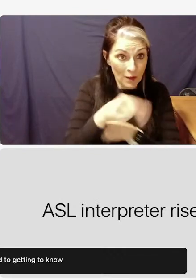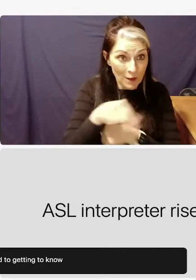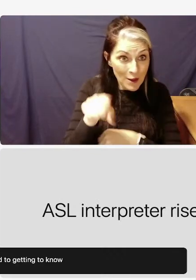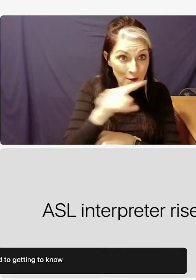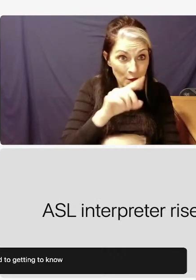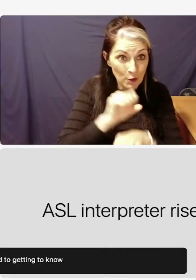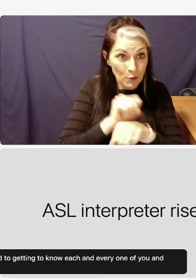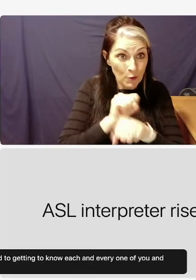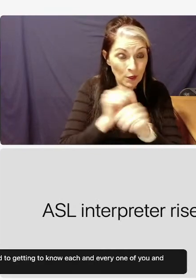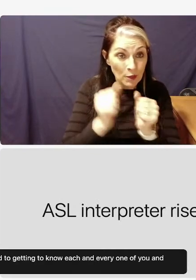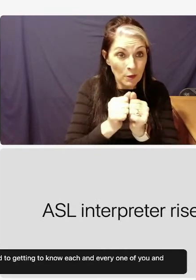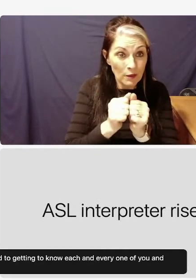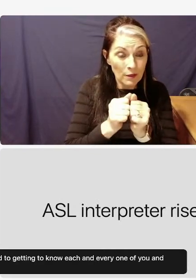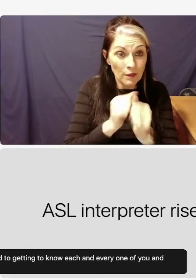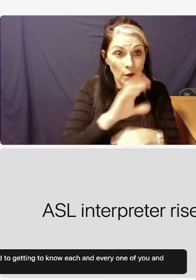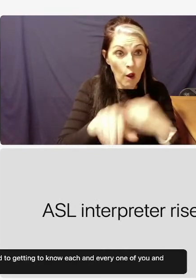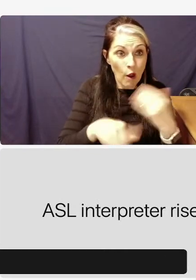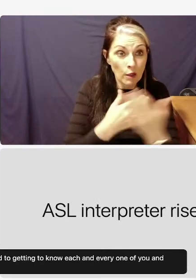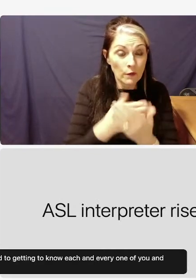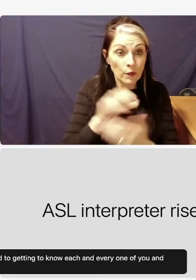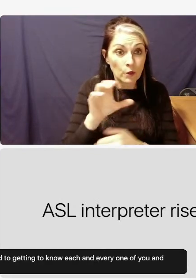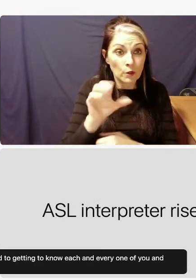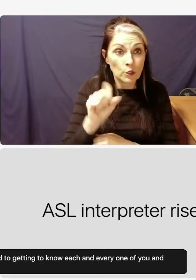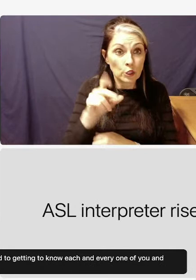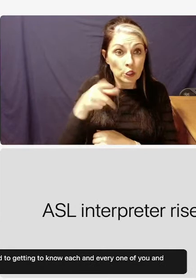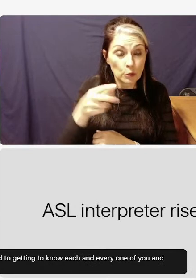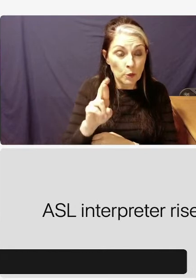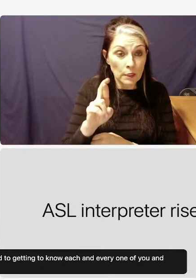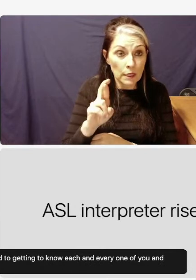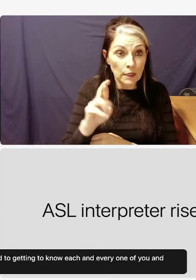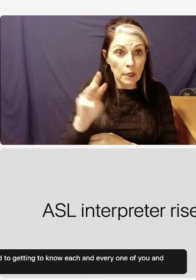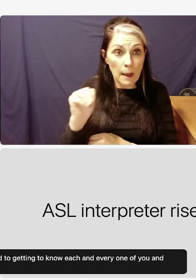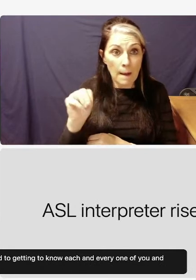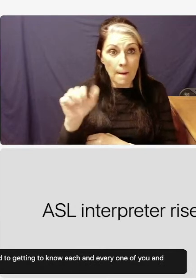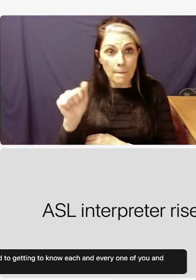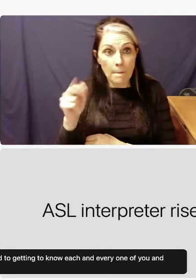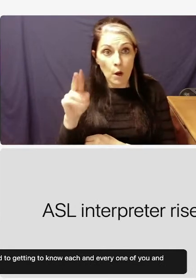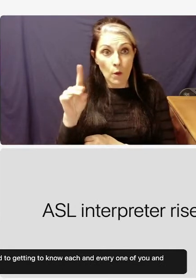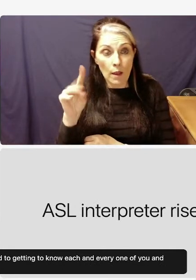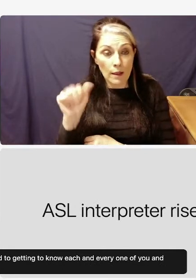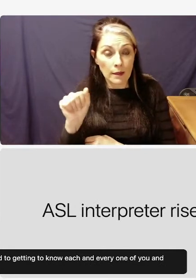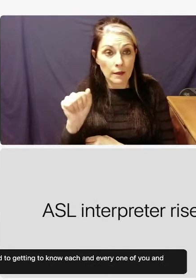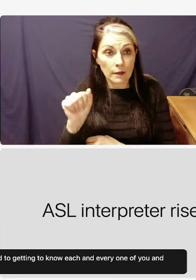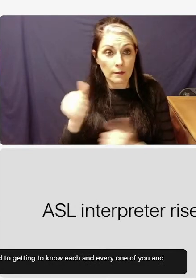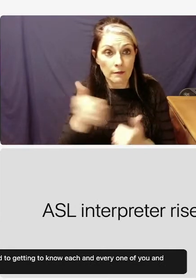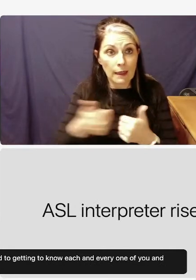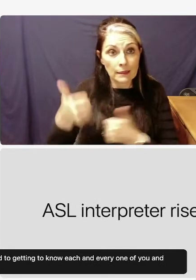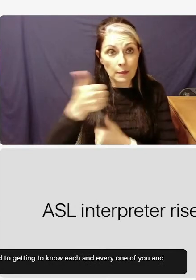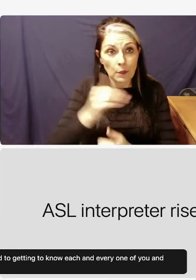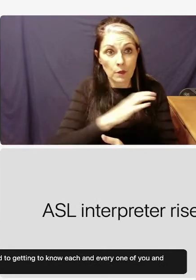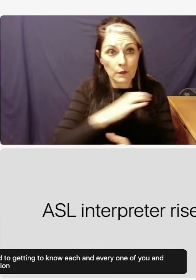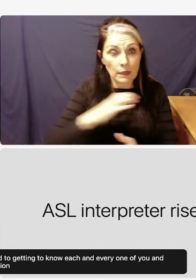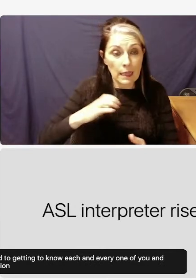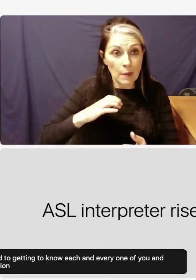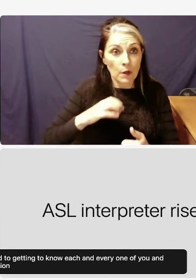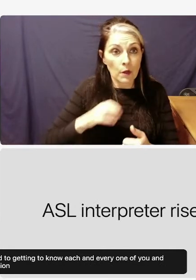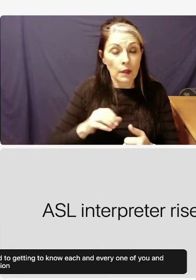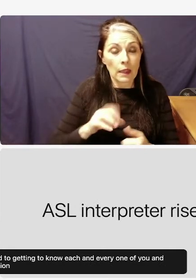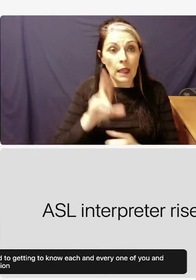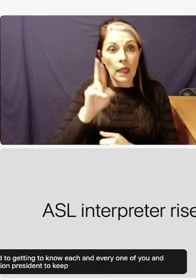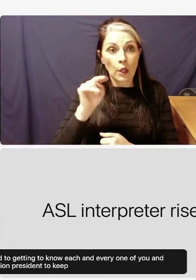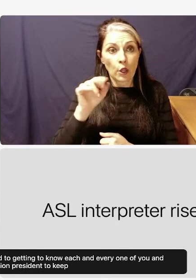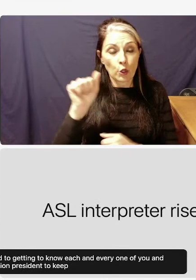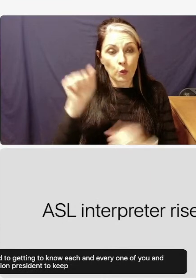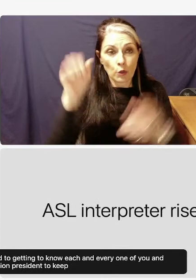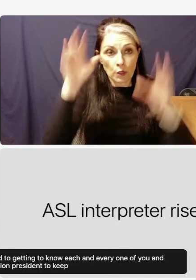with all of you superintendent miranda executive cabinet and my fellow union president to keep this district going